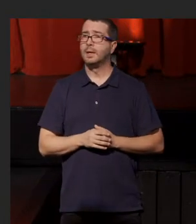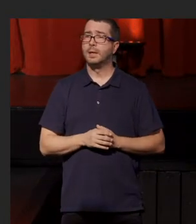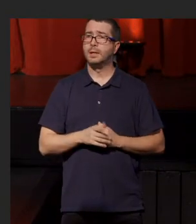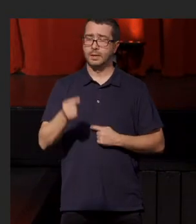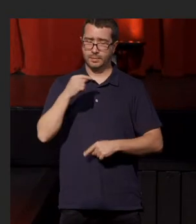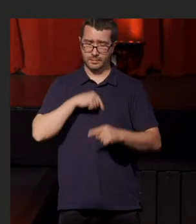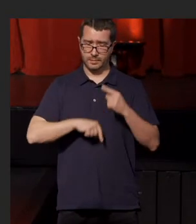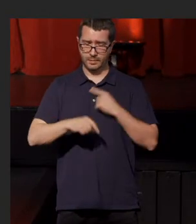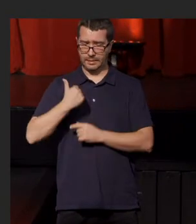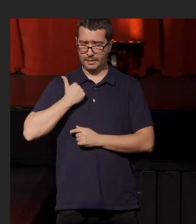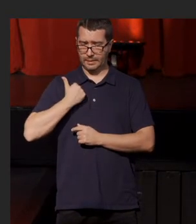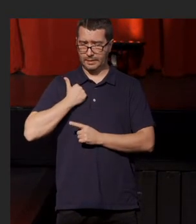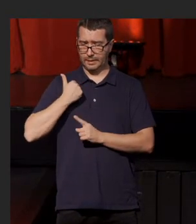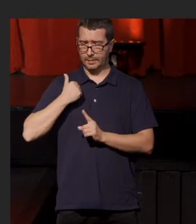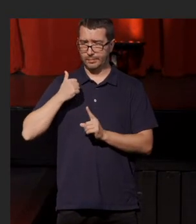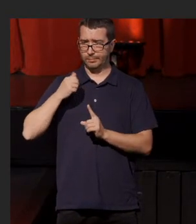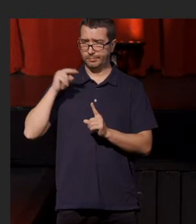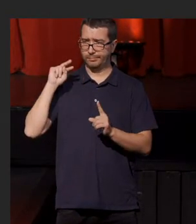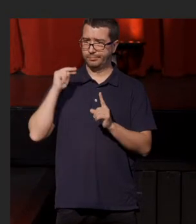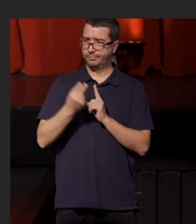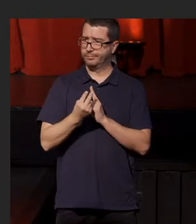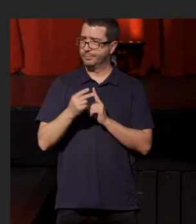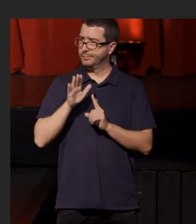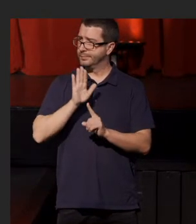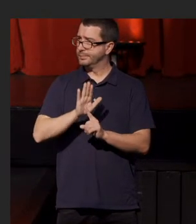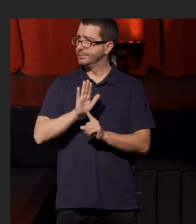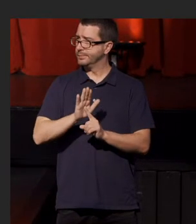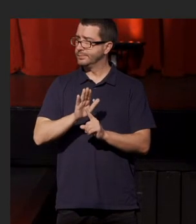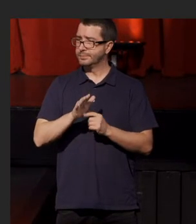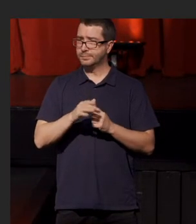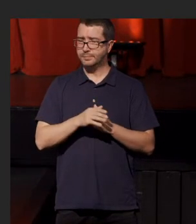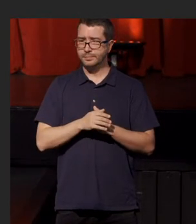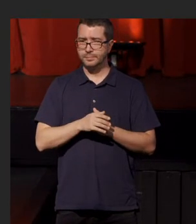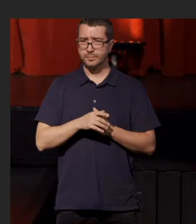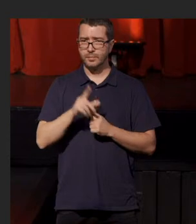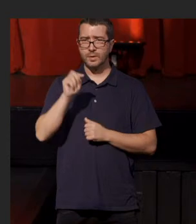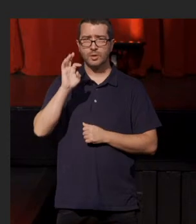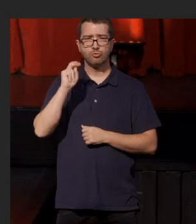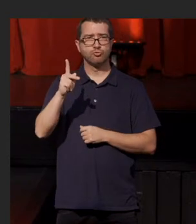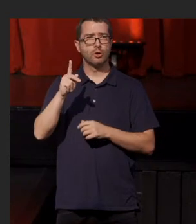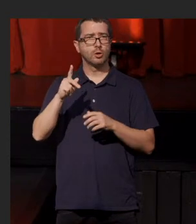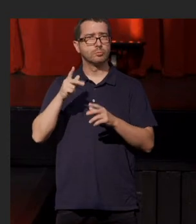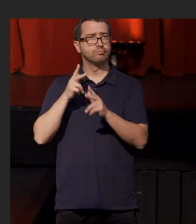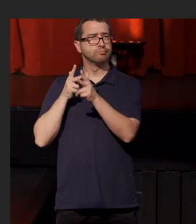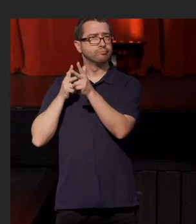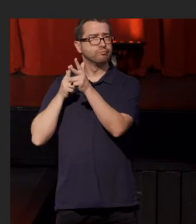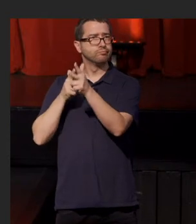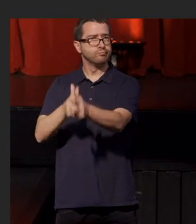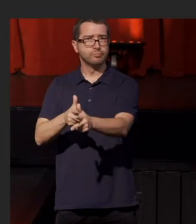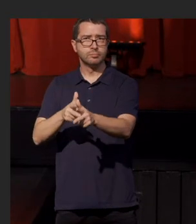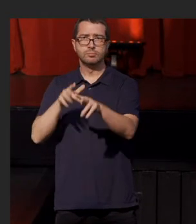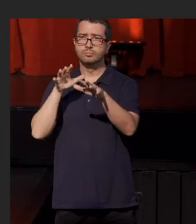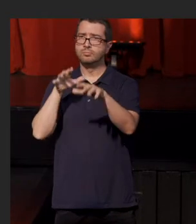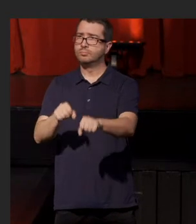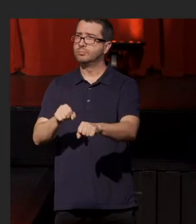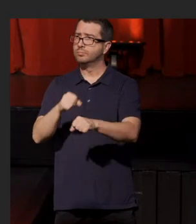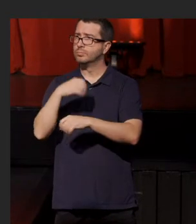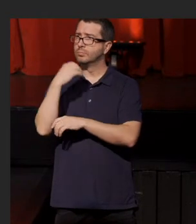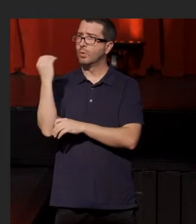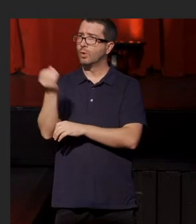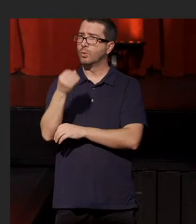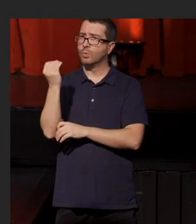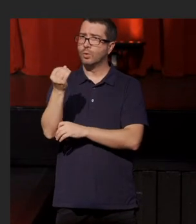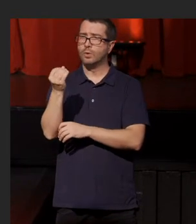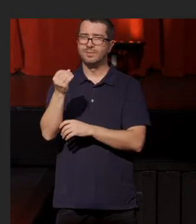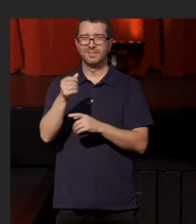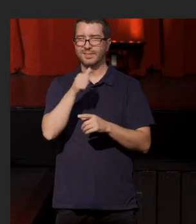to the Canadian context, for example, we saw the trucker convoys, the freedom convoys in Ottawa, and while not on the same scale,